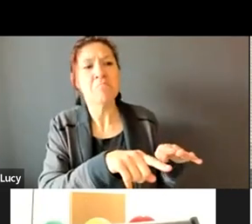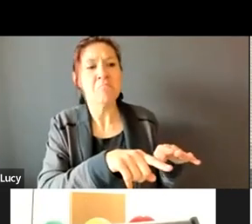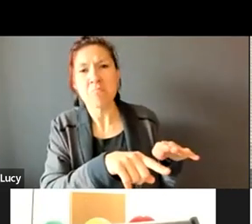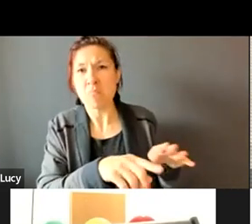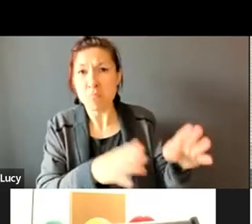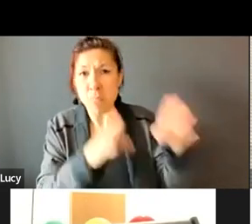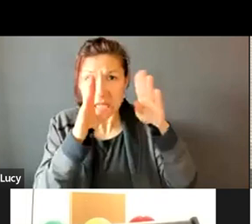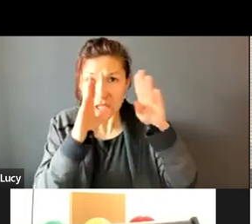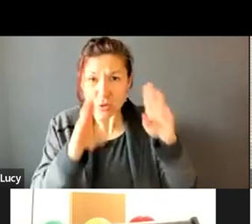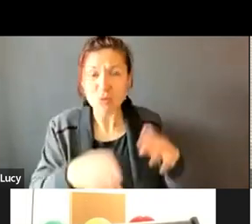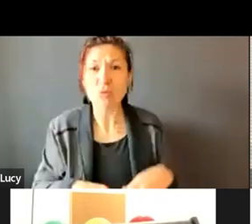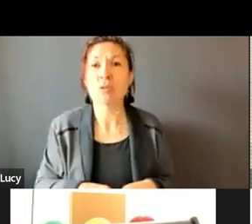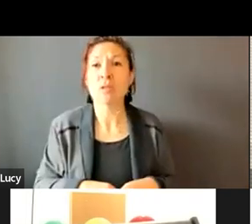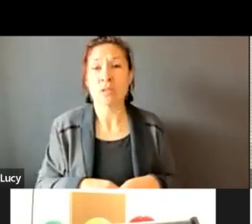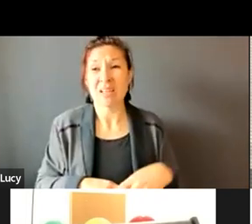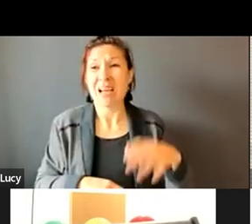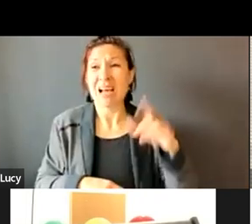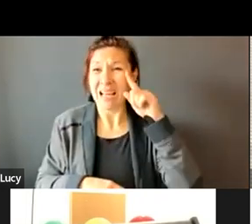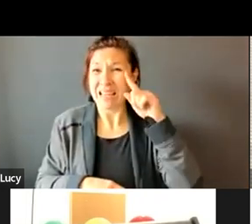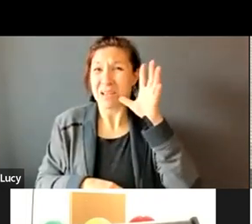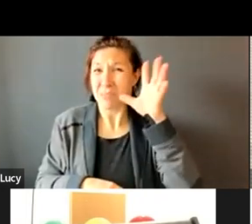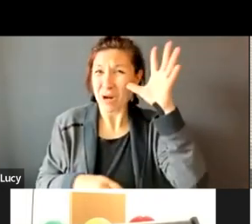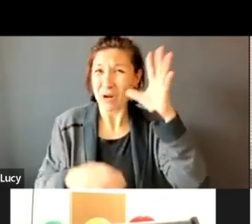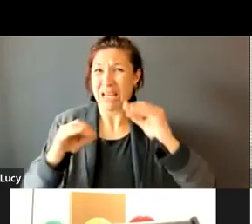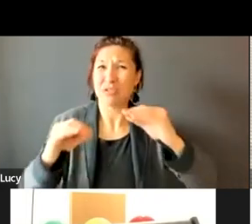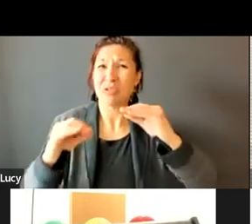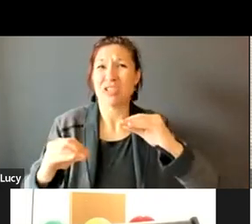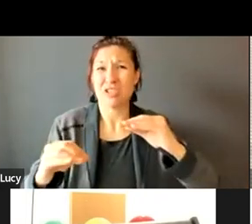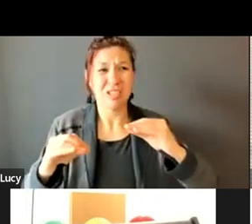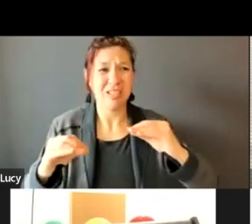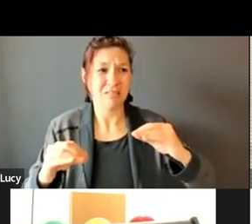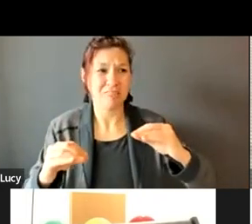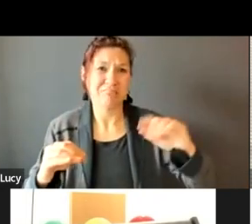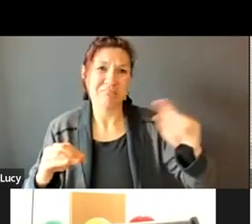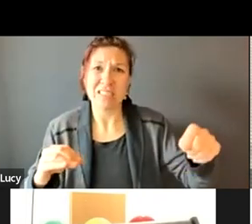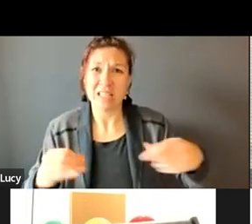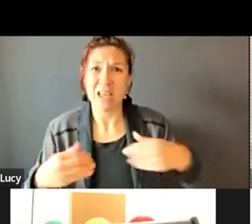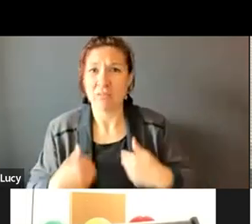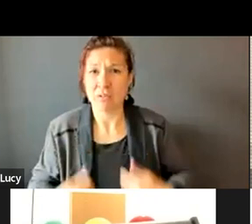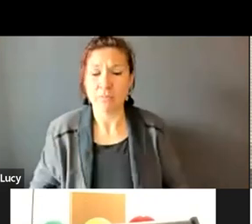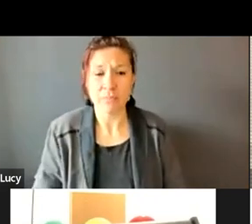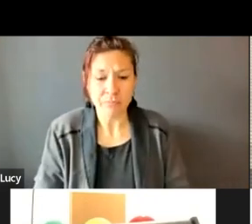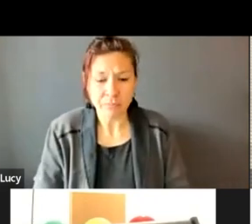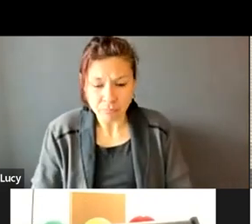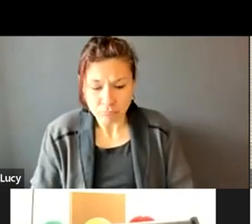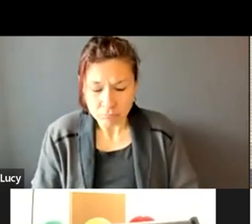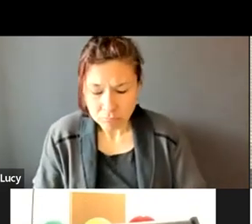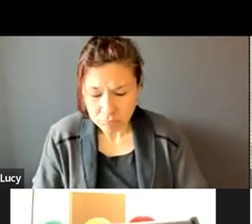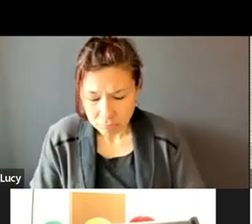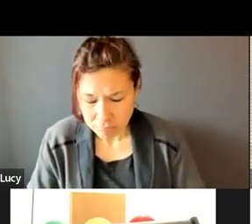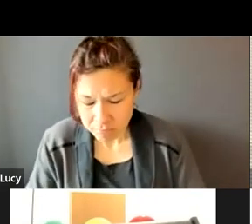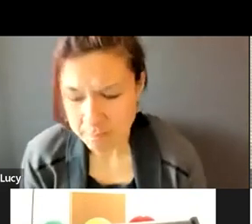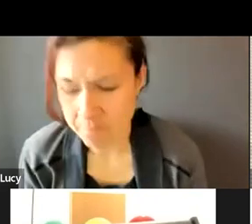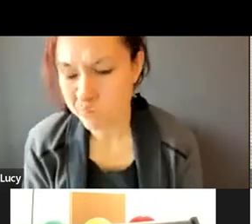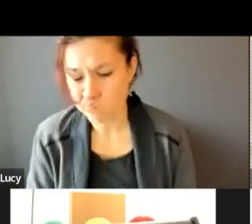I think you know there's a whole parent education in general right now and I think you know one of the things I've been seeing is I think social media has aged our